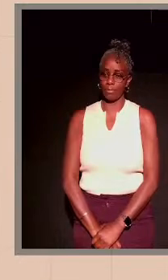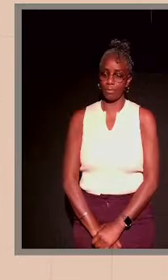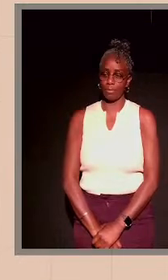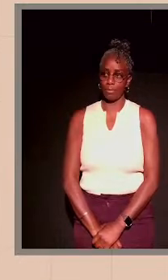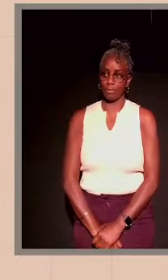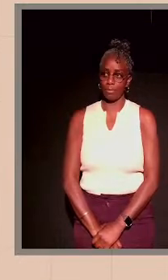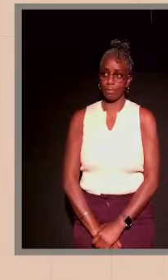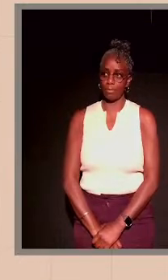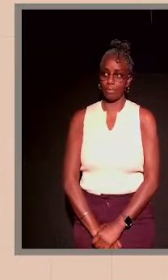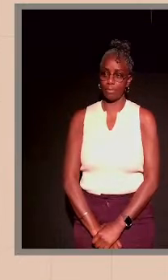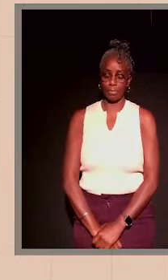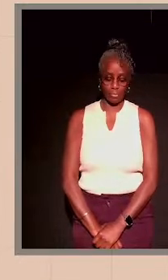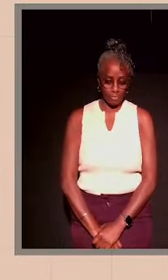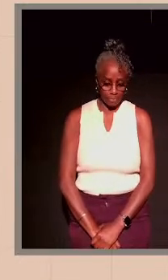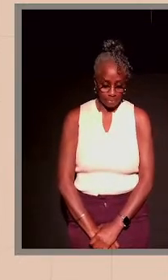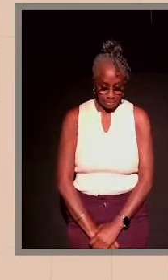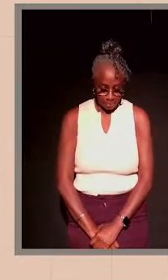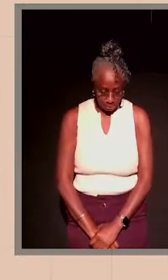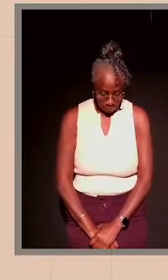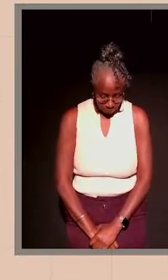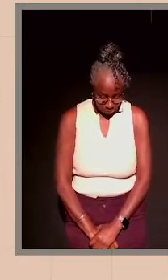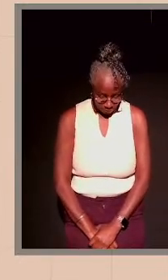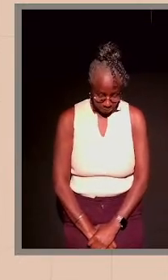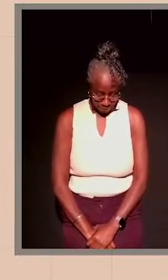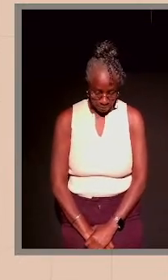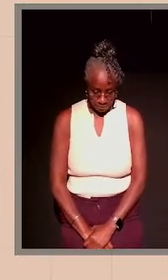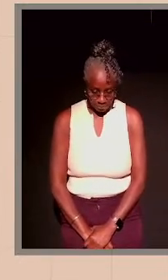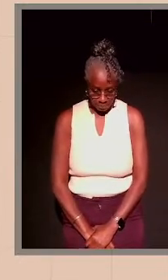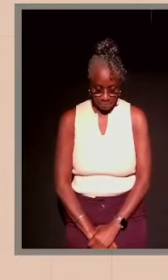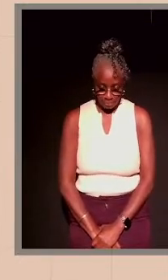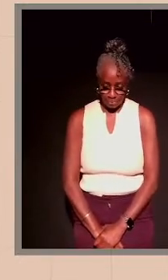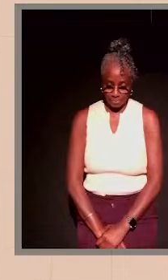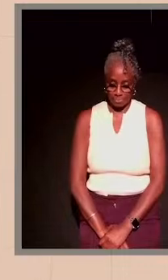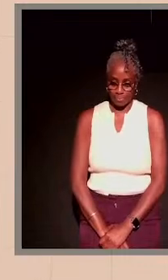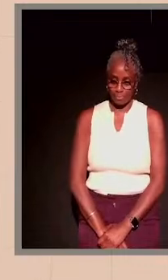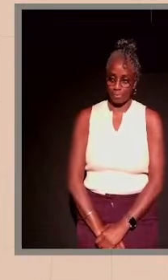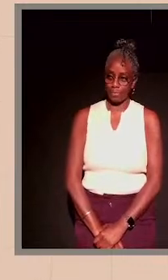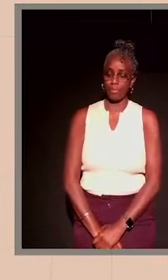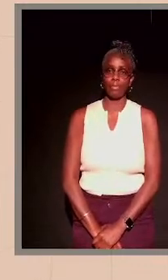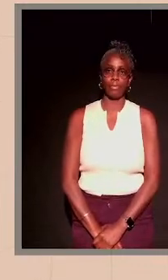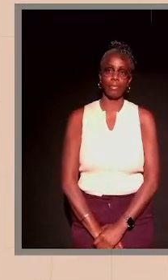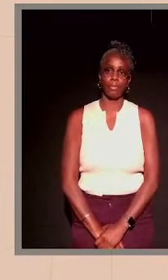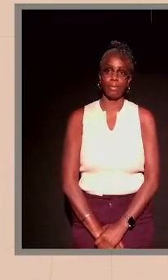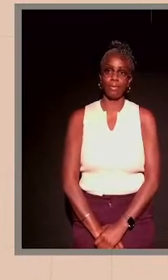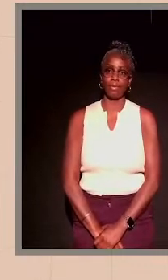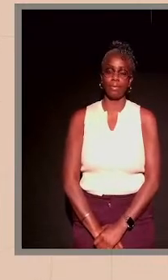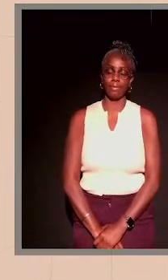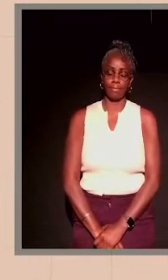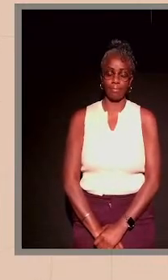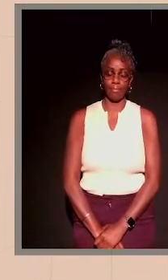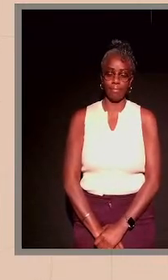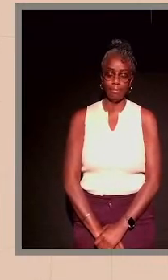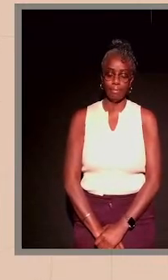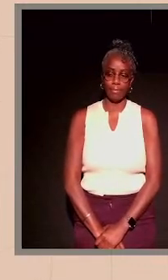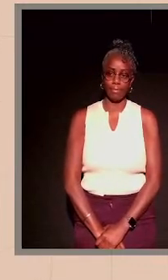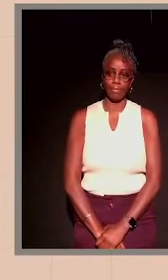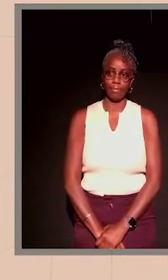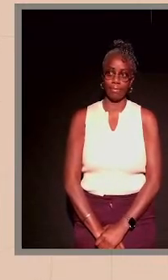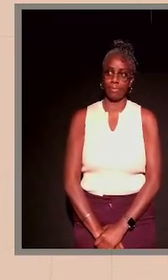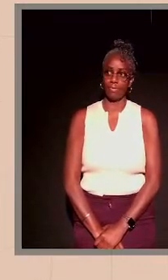which include pulse width, vibrato, tremolo, and filter modulation.